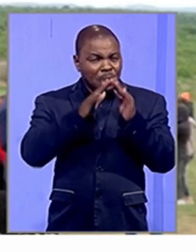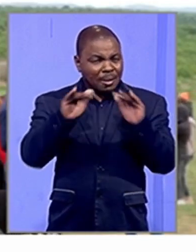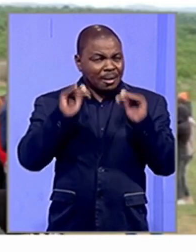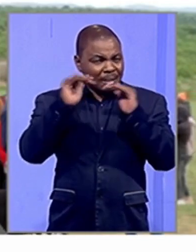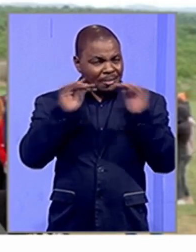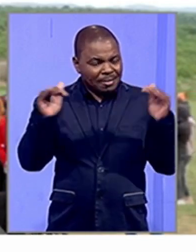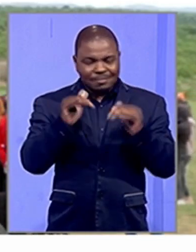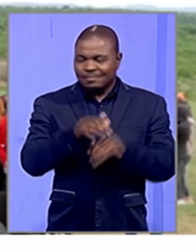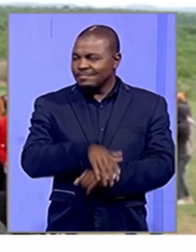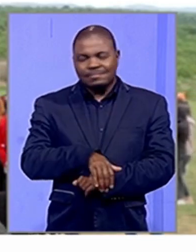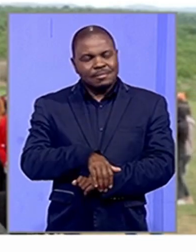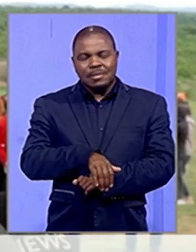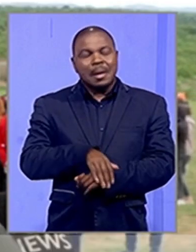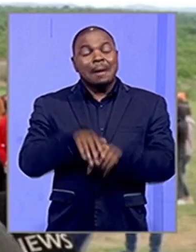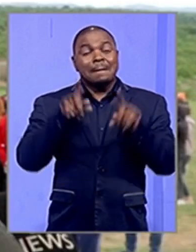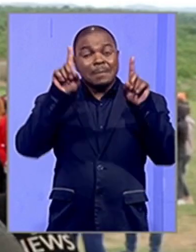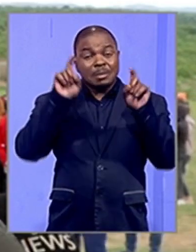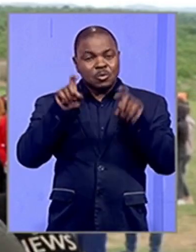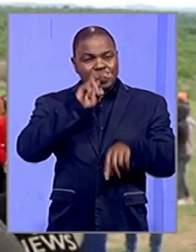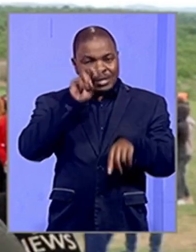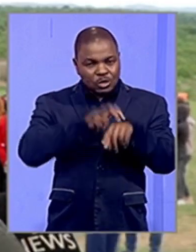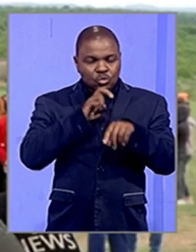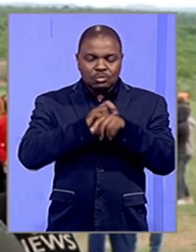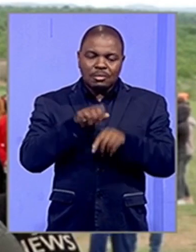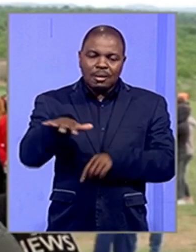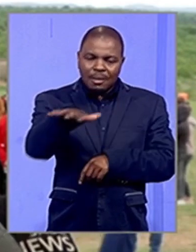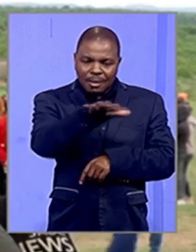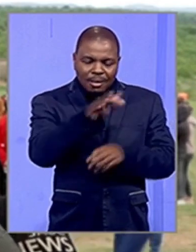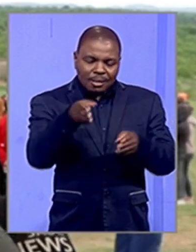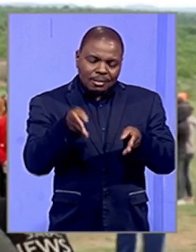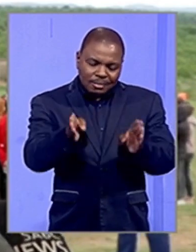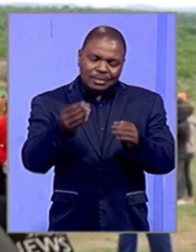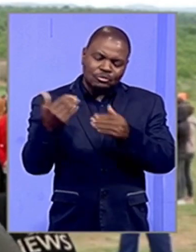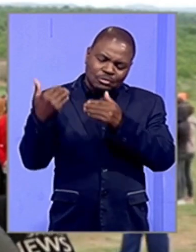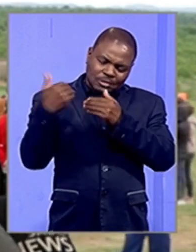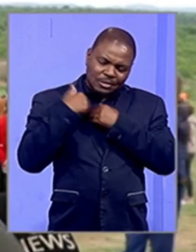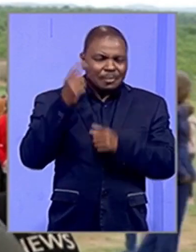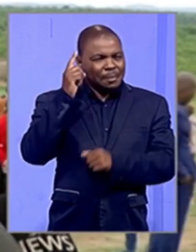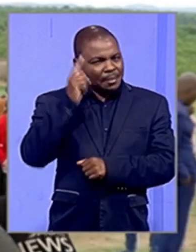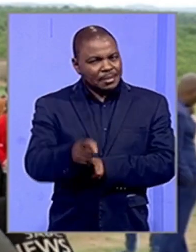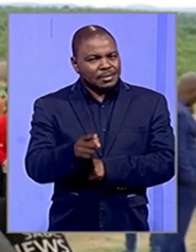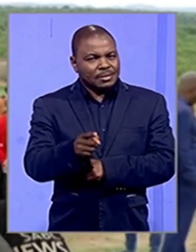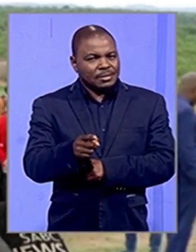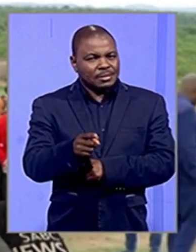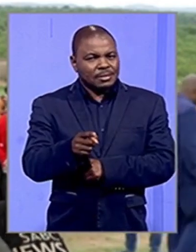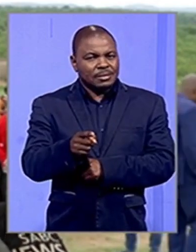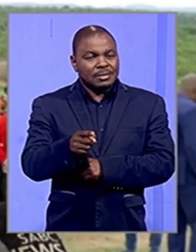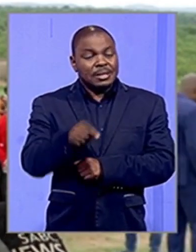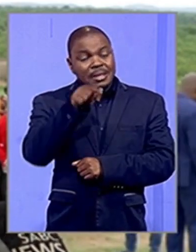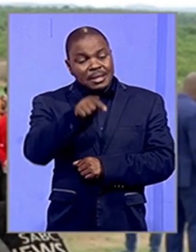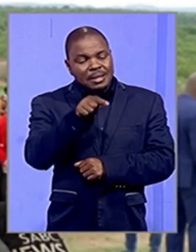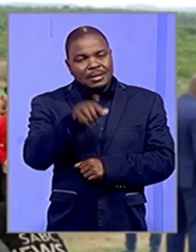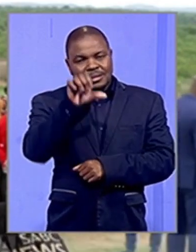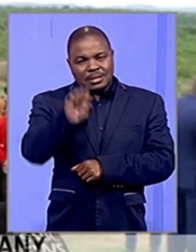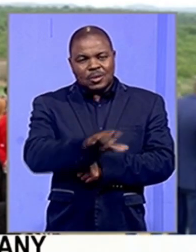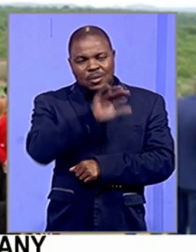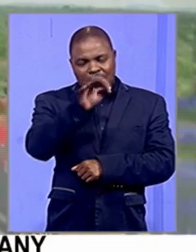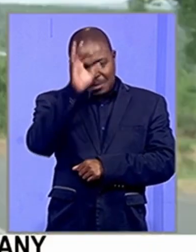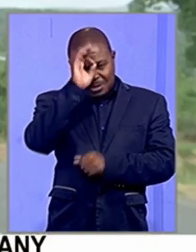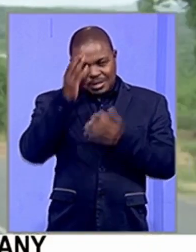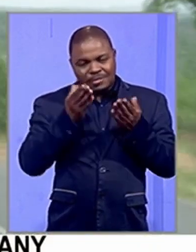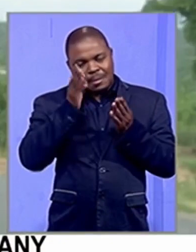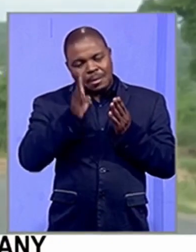In principle, they should have a safer route that are manned and protected by the South African Police